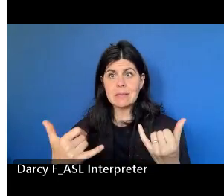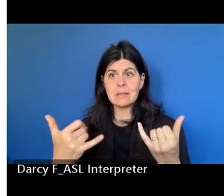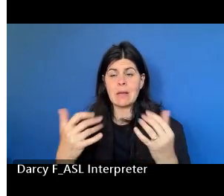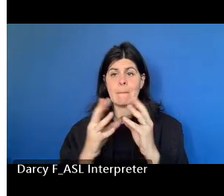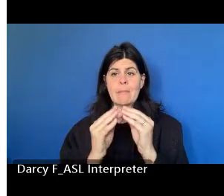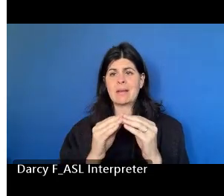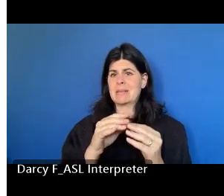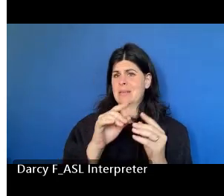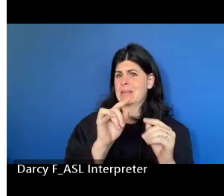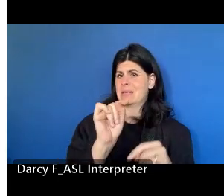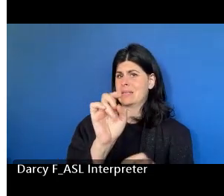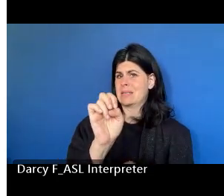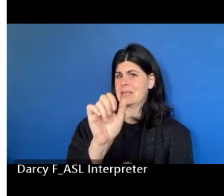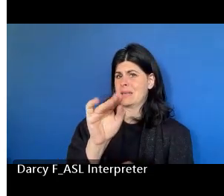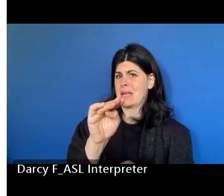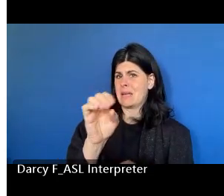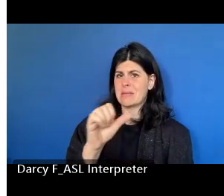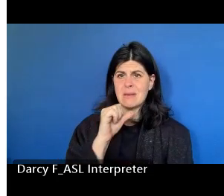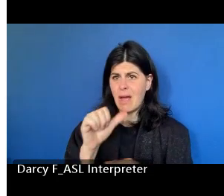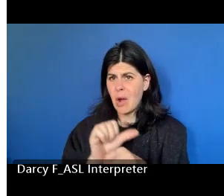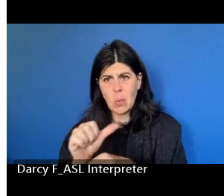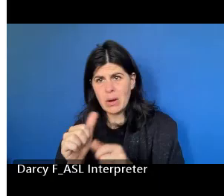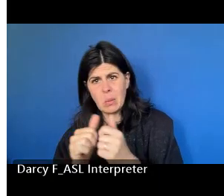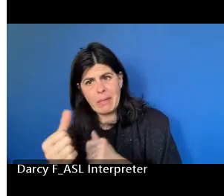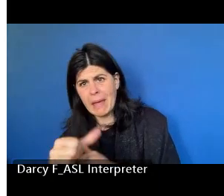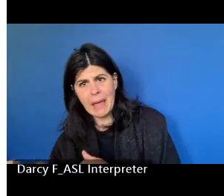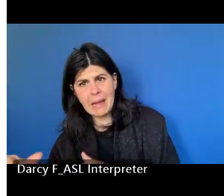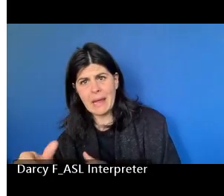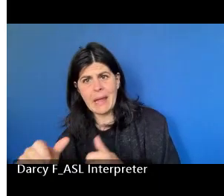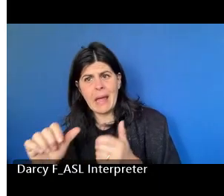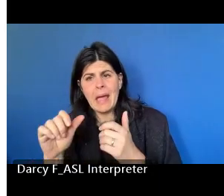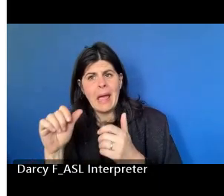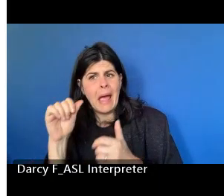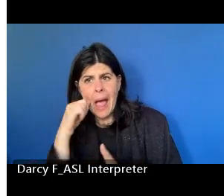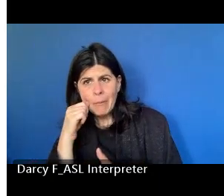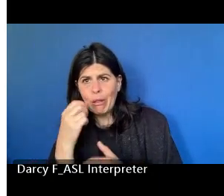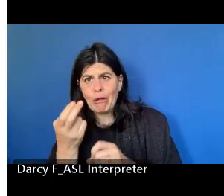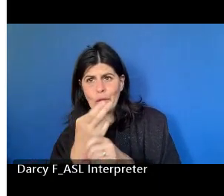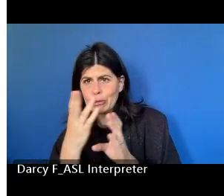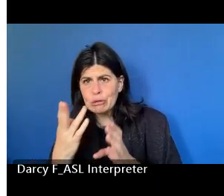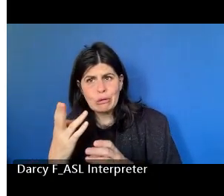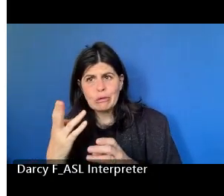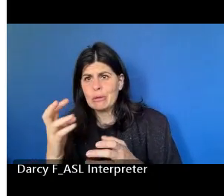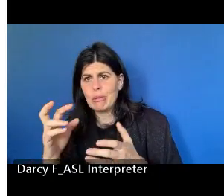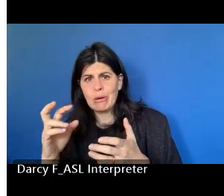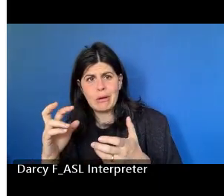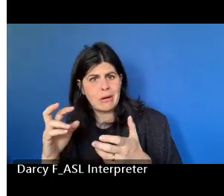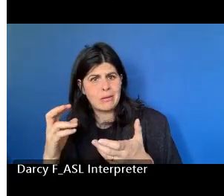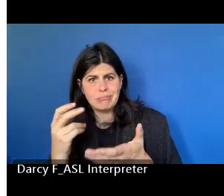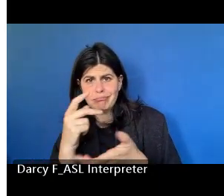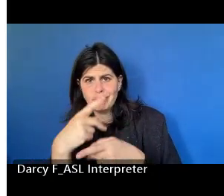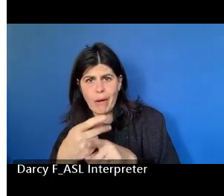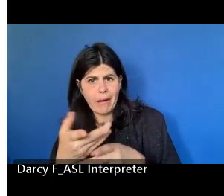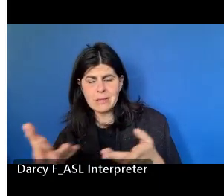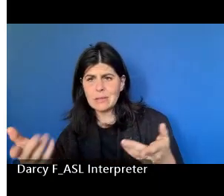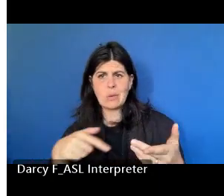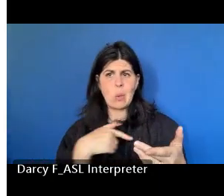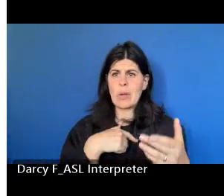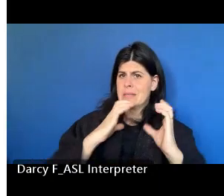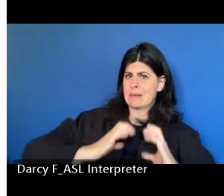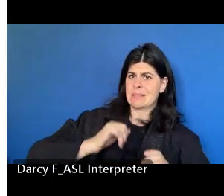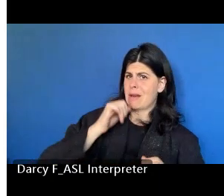Apple iPhones or products, so that disenfranchises all of the Apple users. We citizens did not ask for or vote for this massive